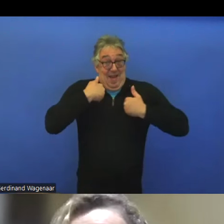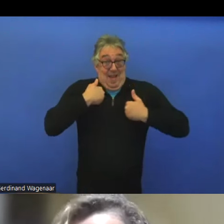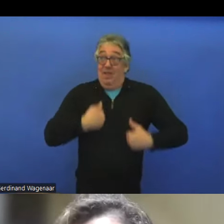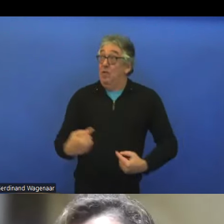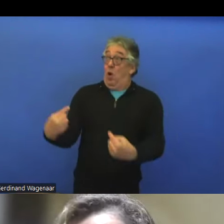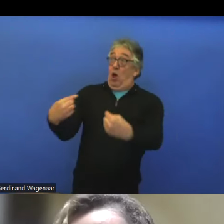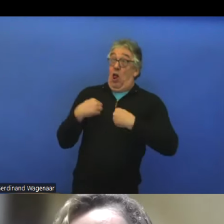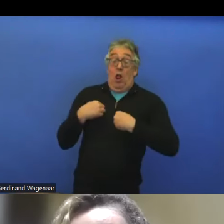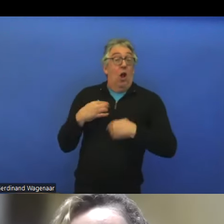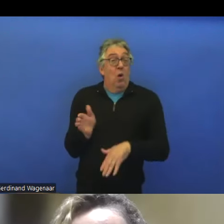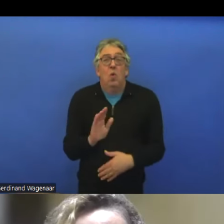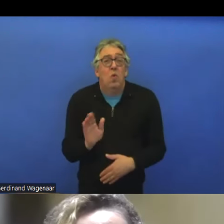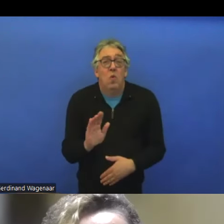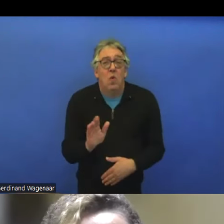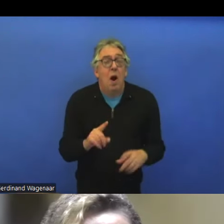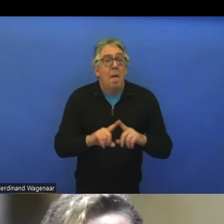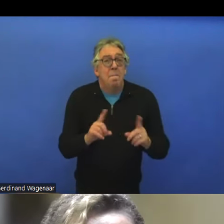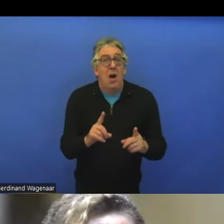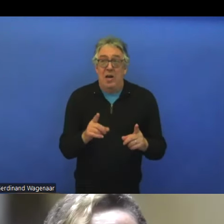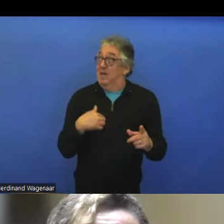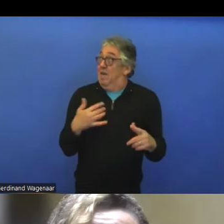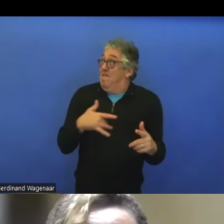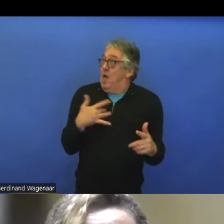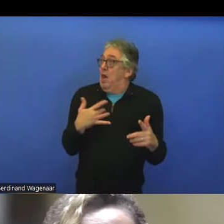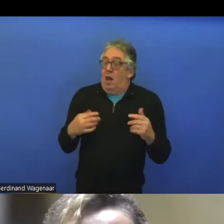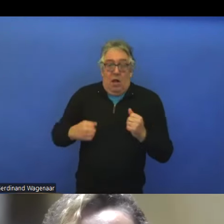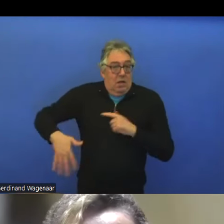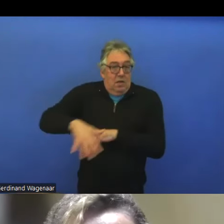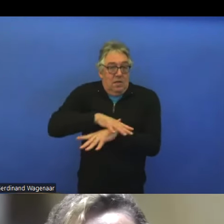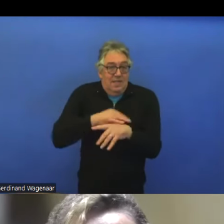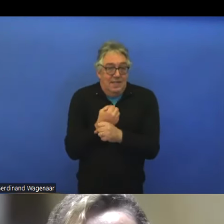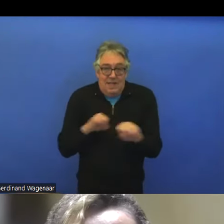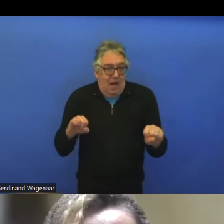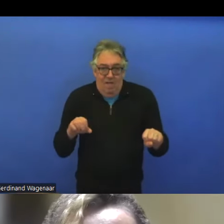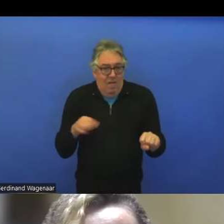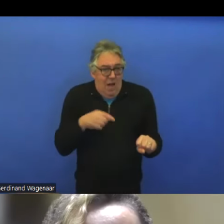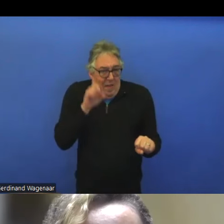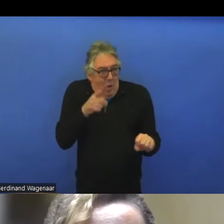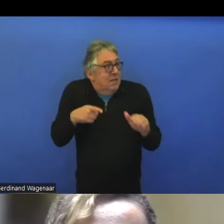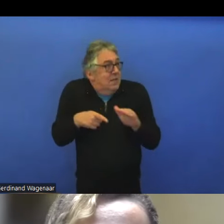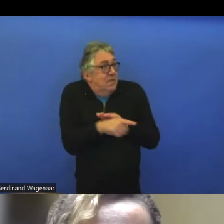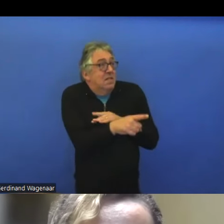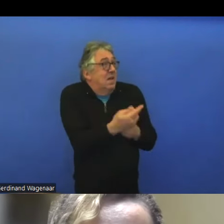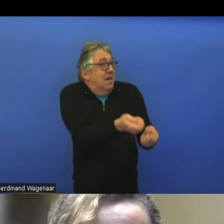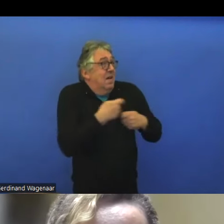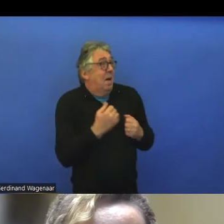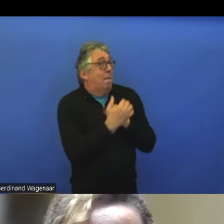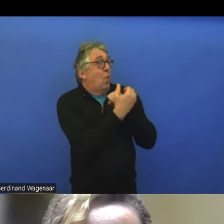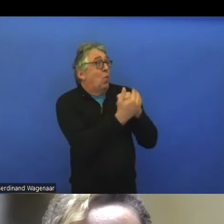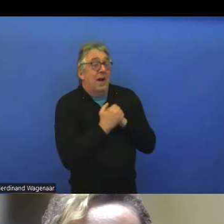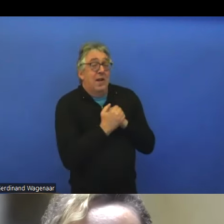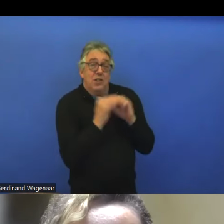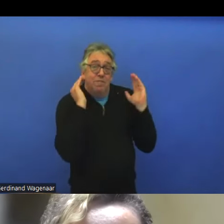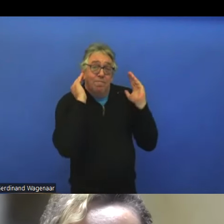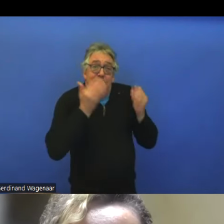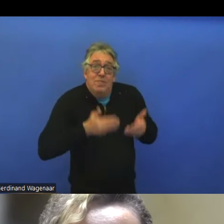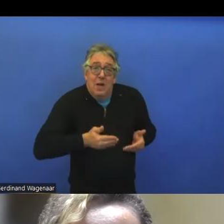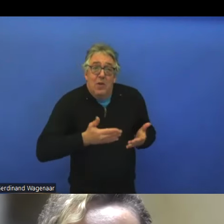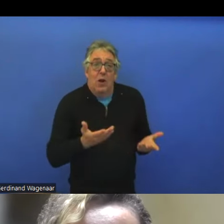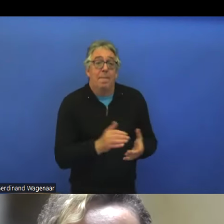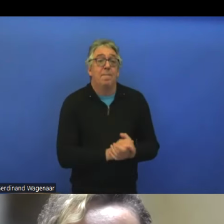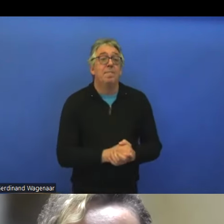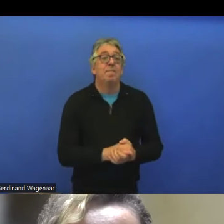and nonetheless, we thought they were in need of protection. So two definitions were